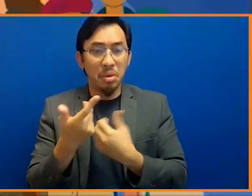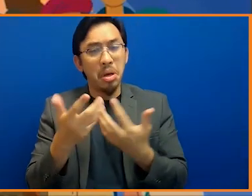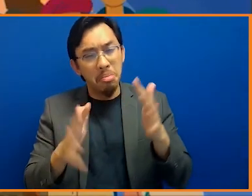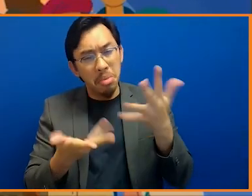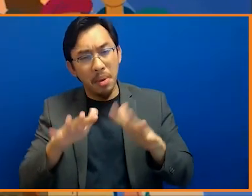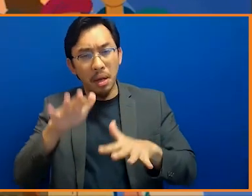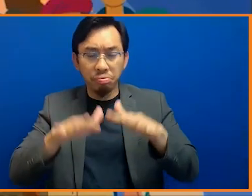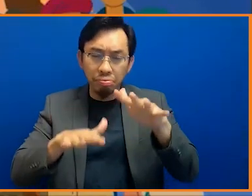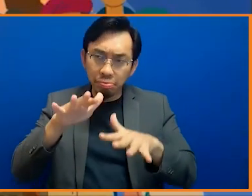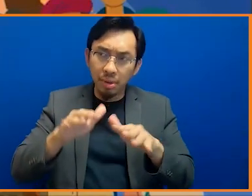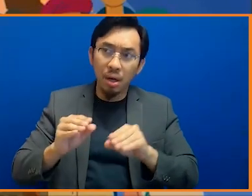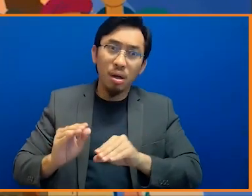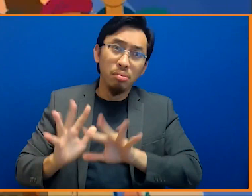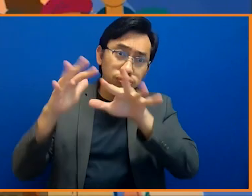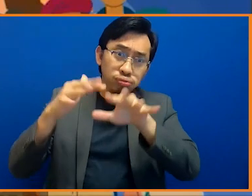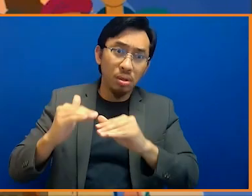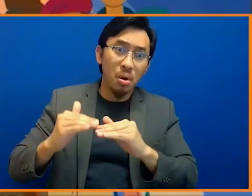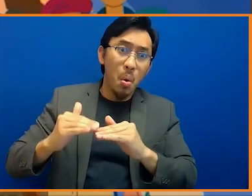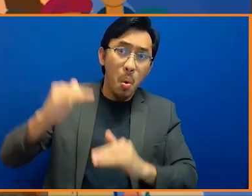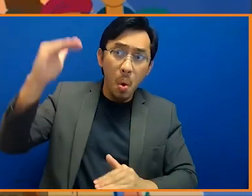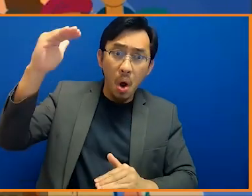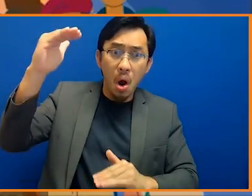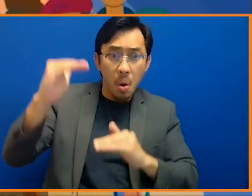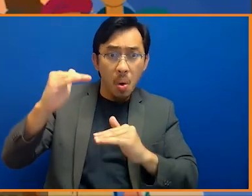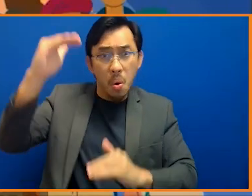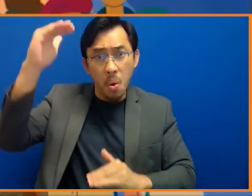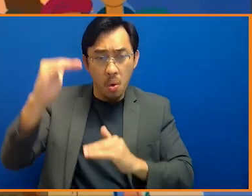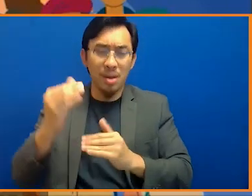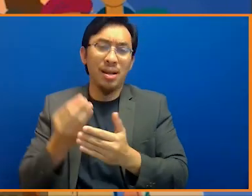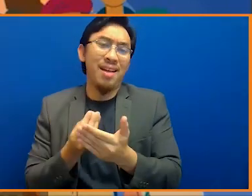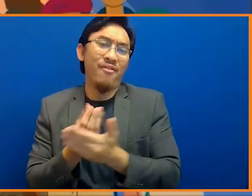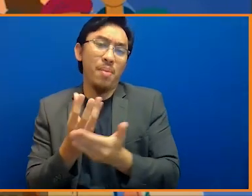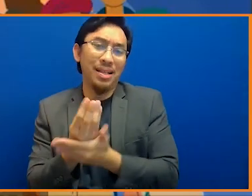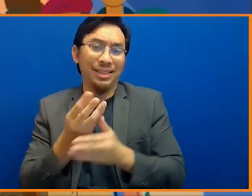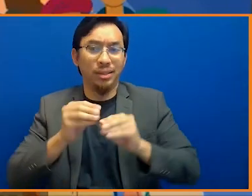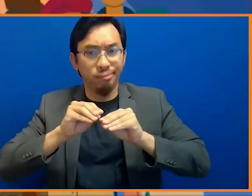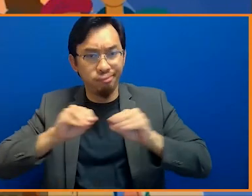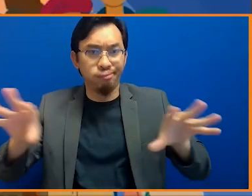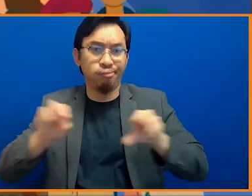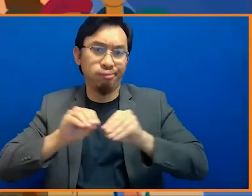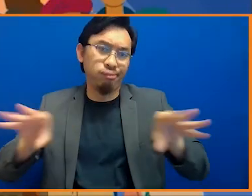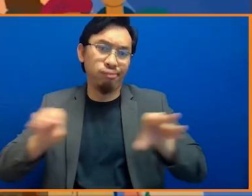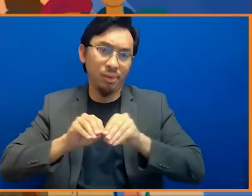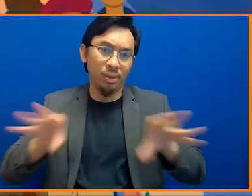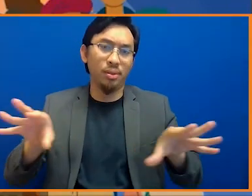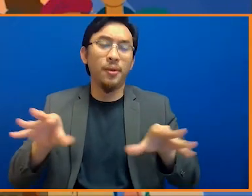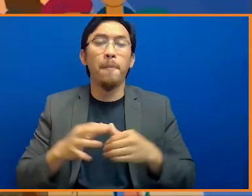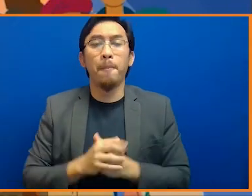arrival times around coastline, around projected coastline.